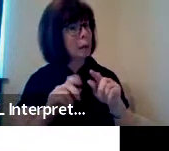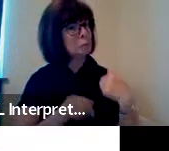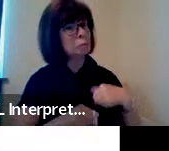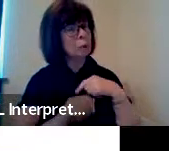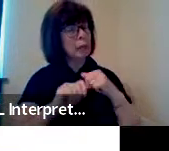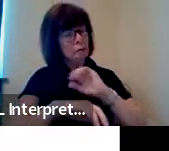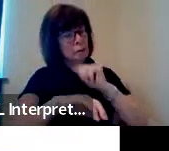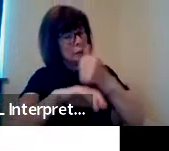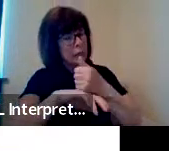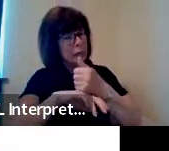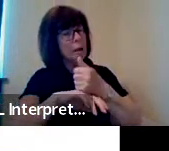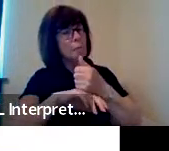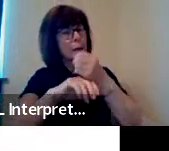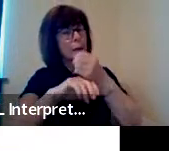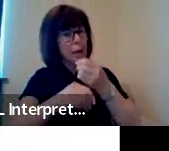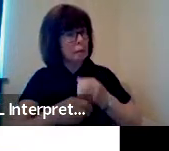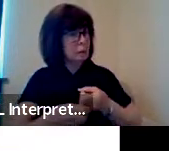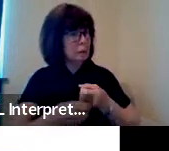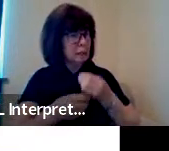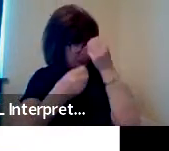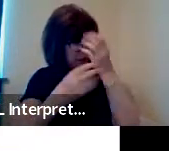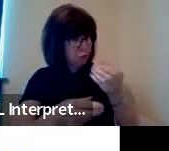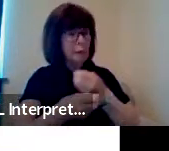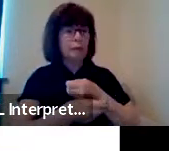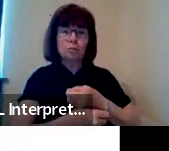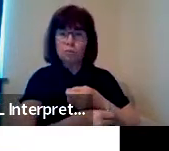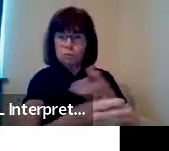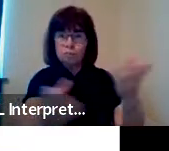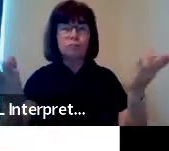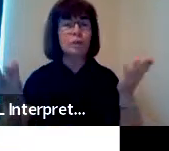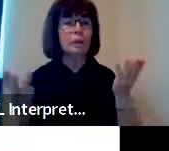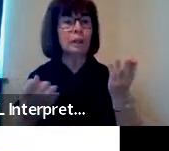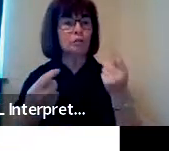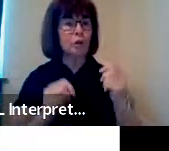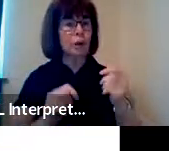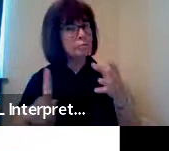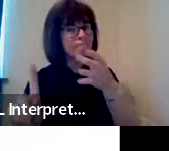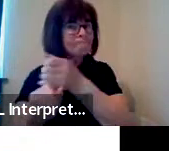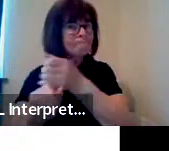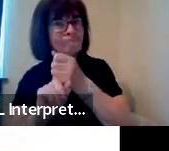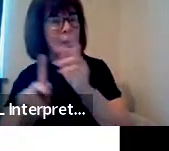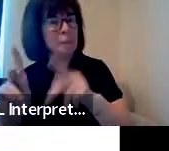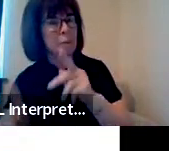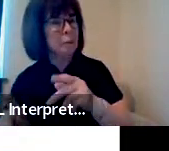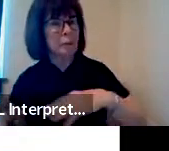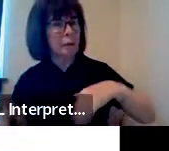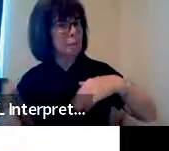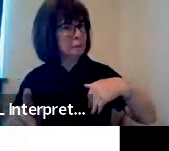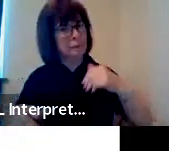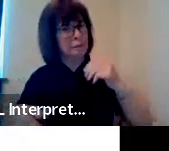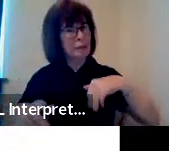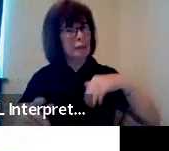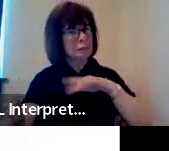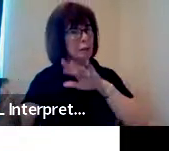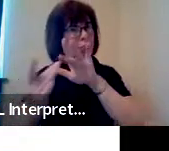and resources for people, try to capture folks that we haven't been able to capture before, to let them know.